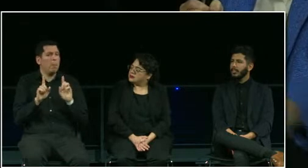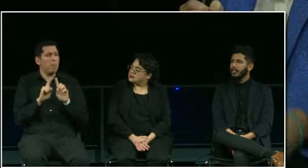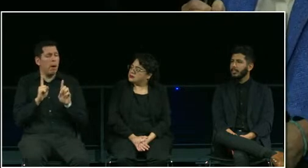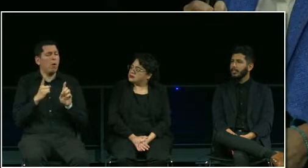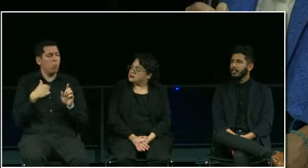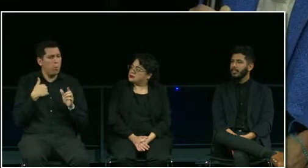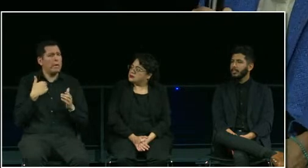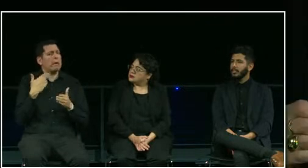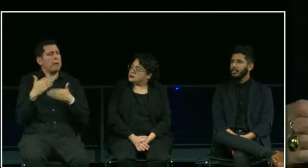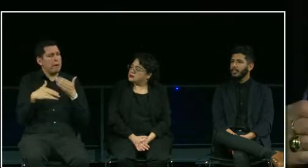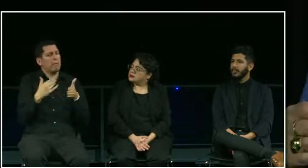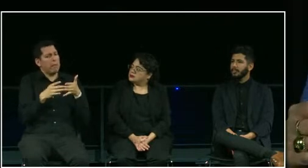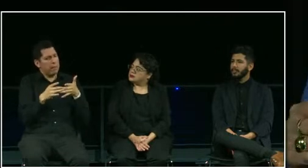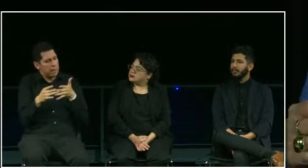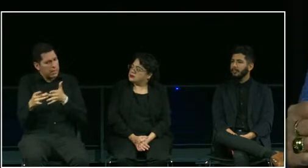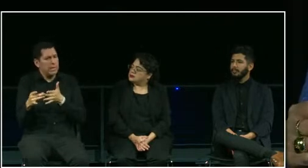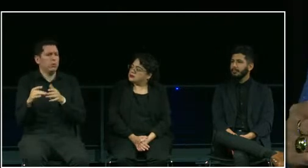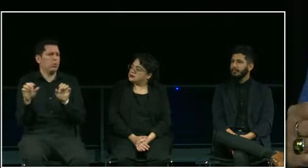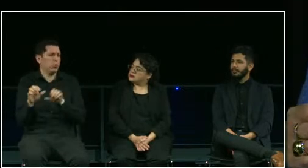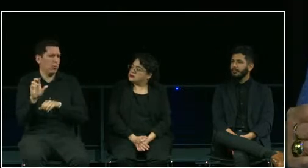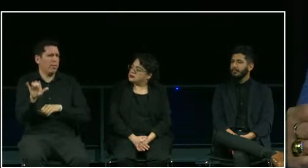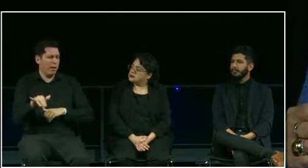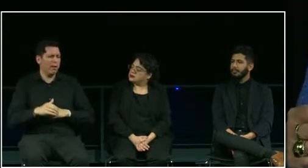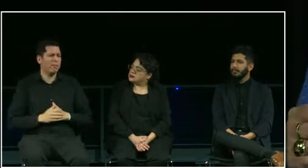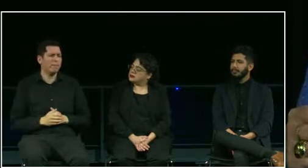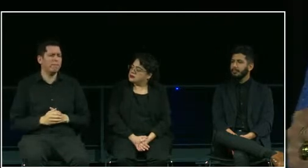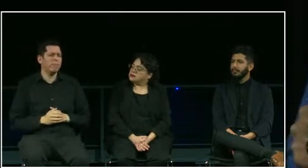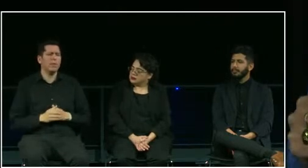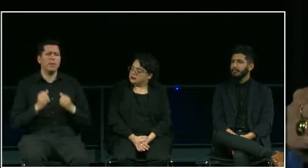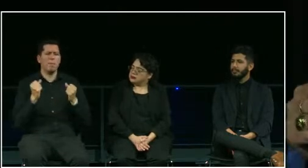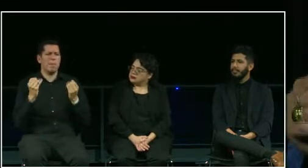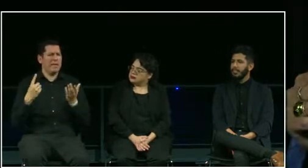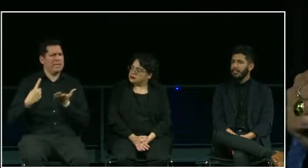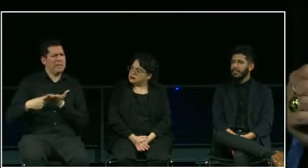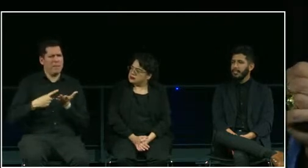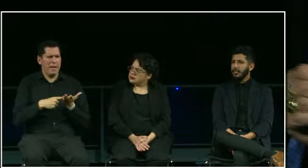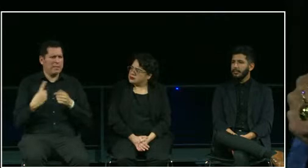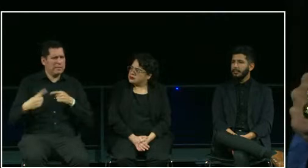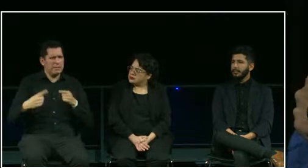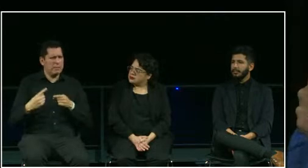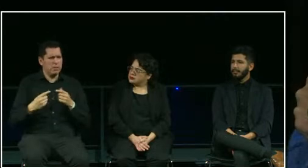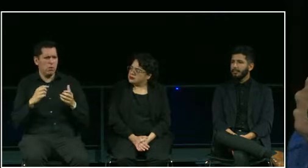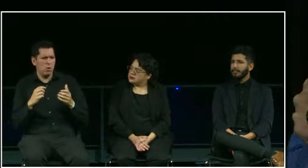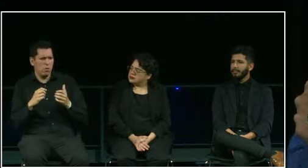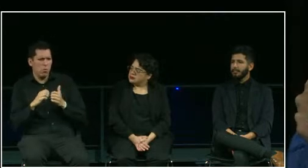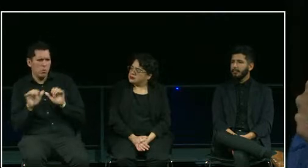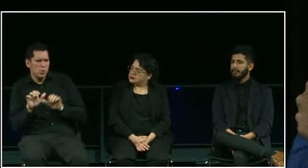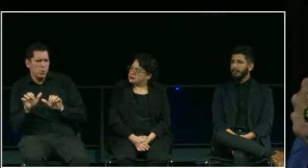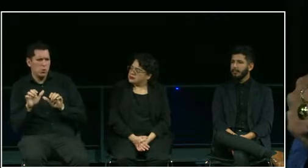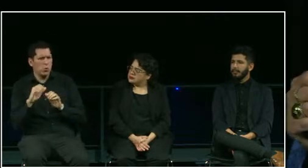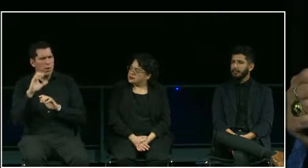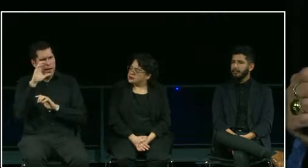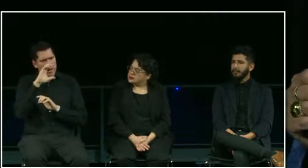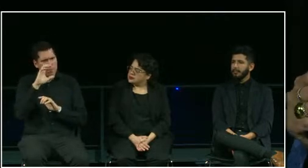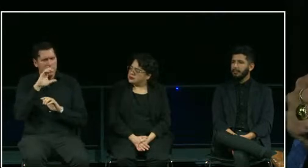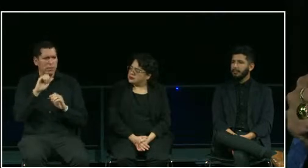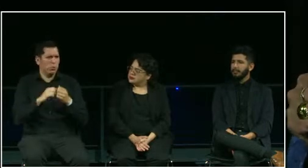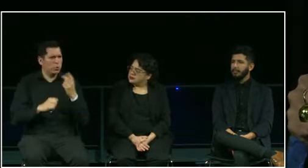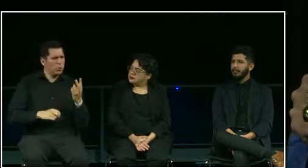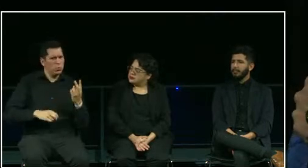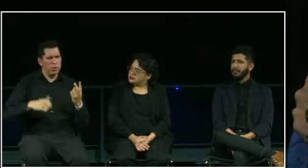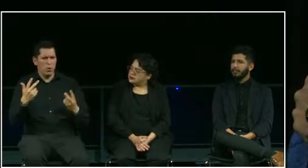into, certainly. And, you know, we had a lot of debates, and we were like, all right, we're going to do, you know, we're going to animate on twos and threes,